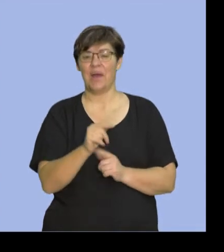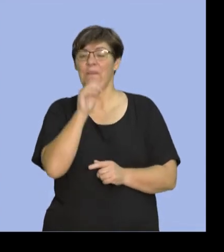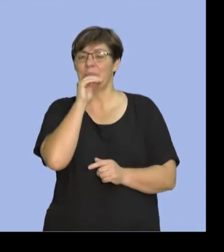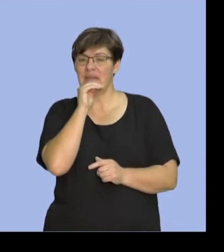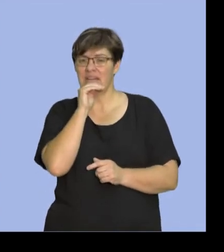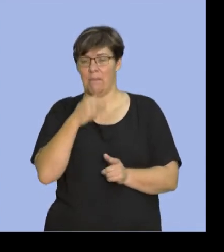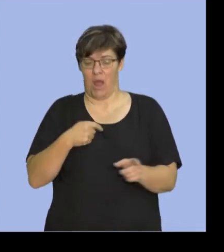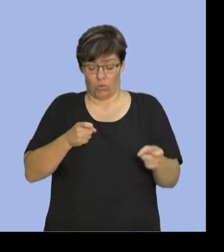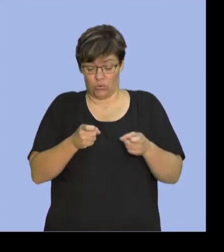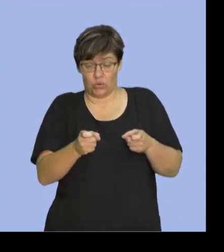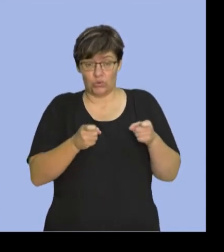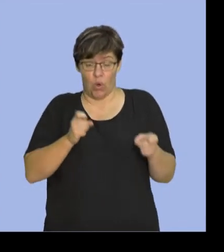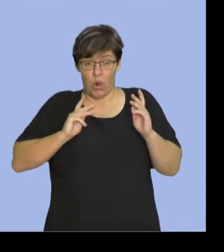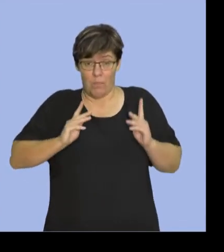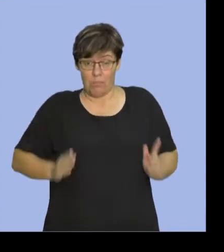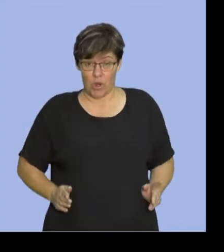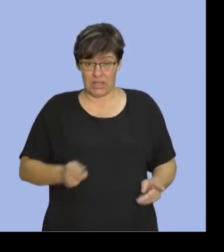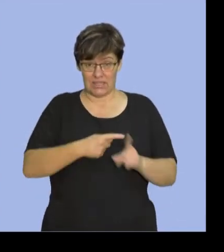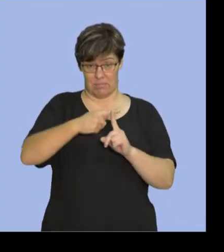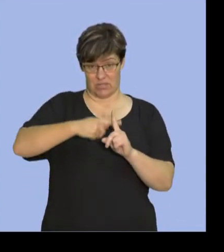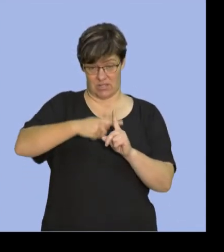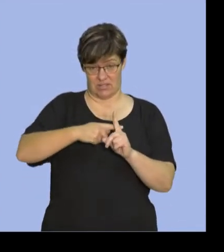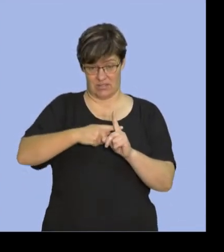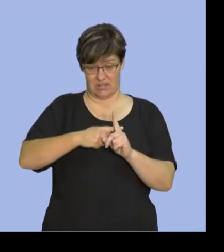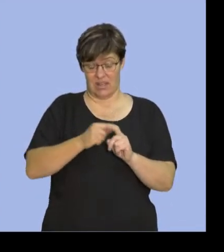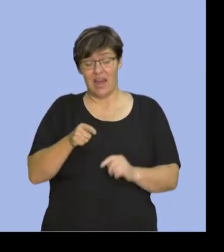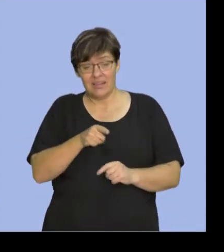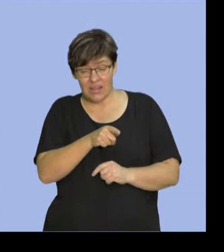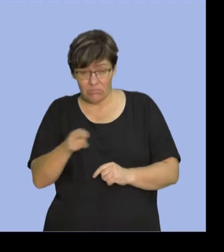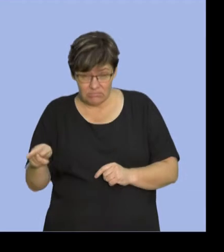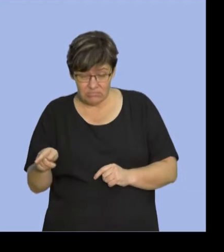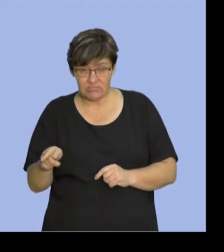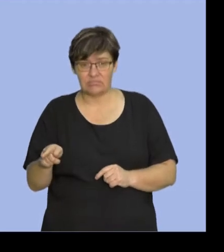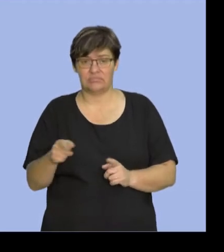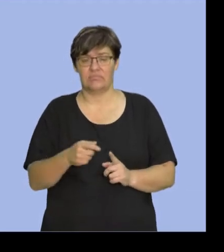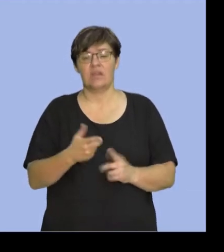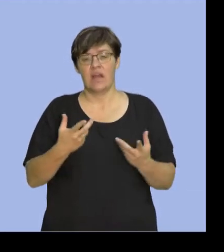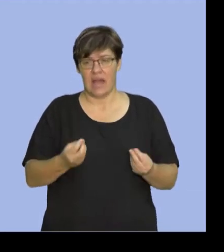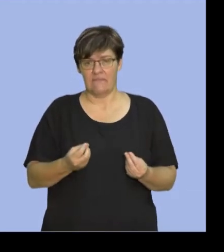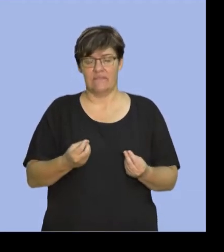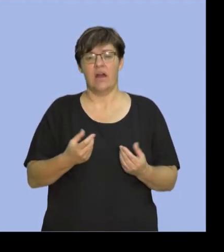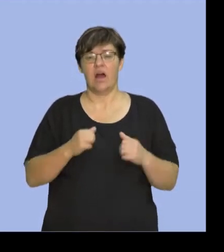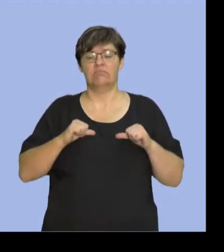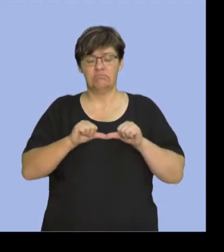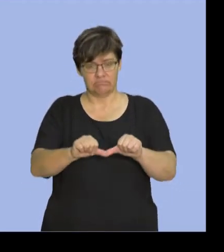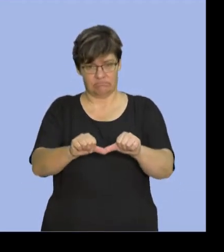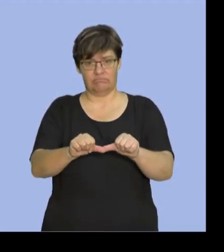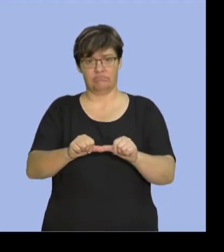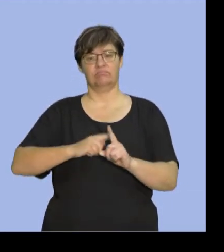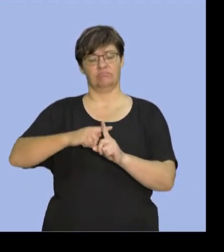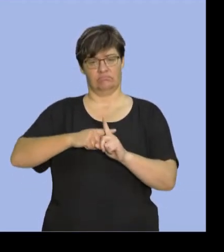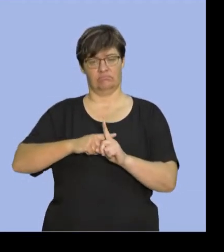ability to control their body temperature versus those that actually have the ability to keep their body's temperatures